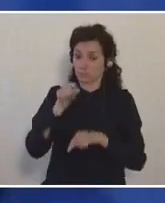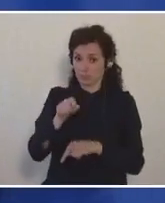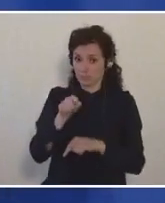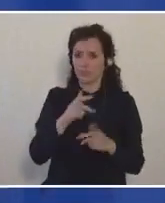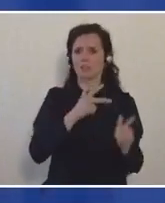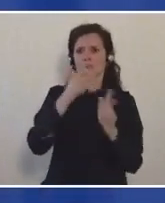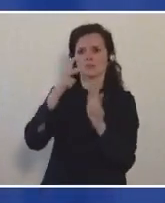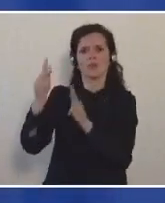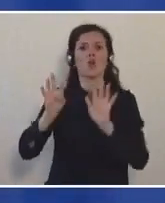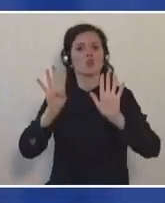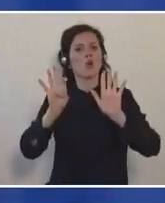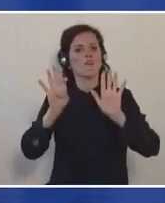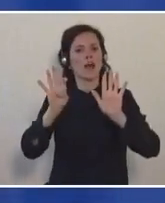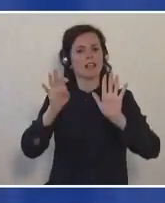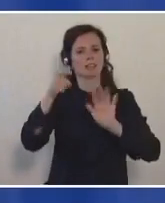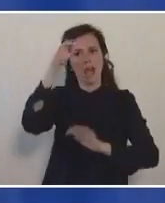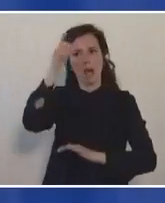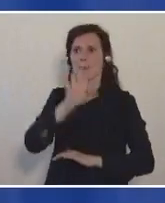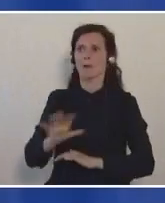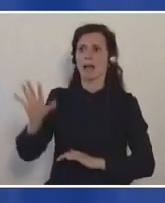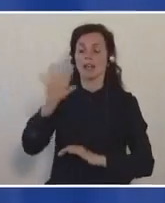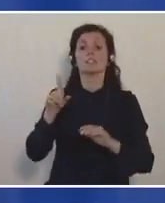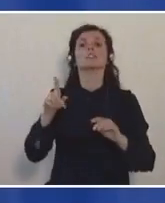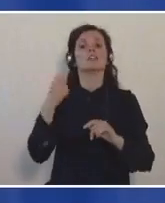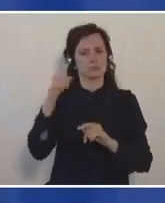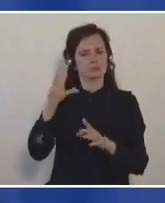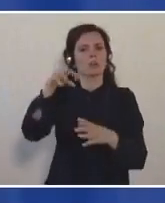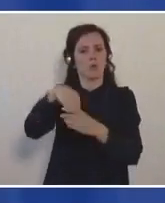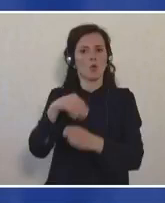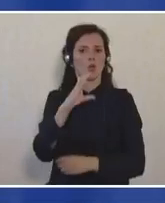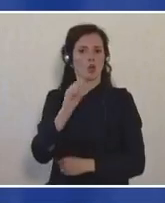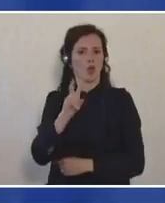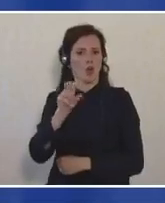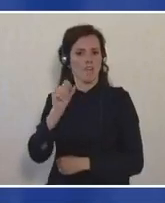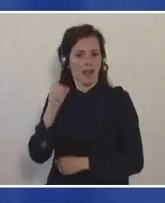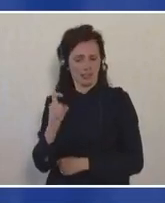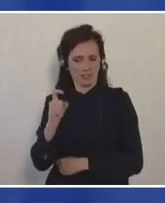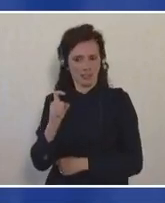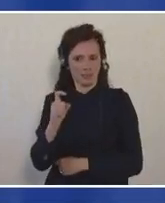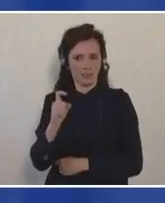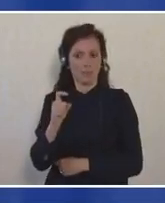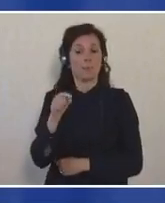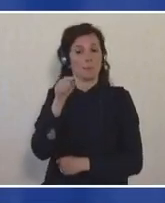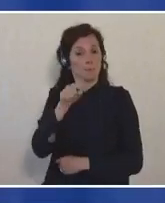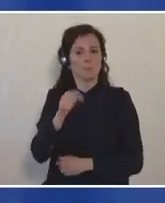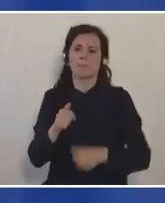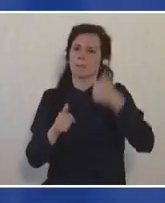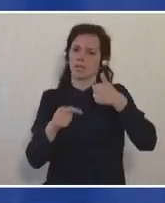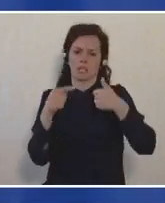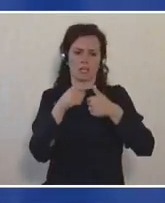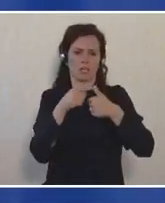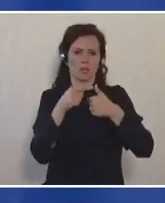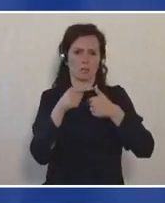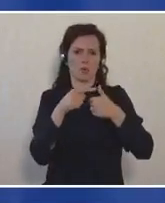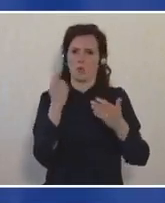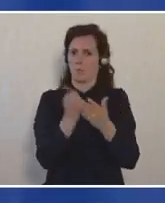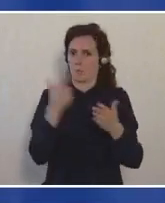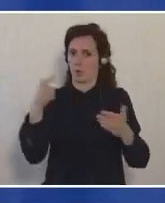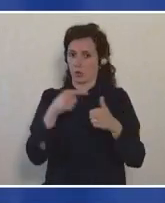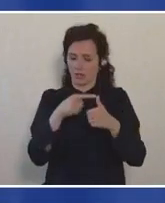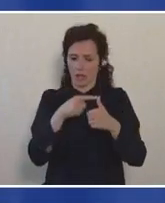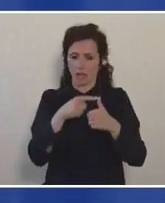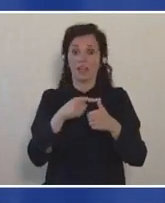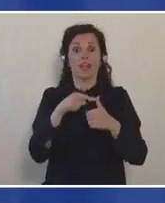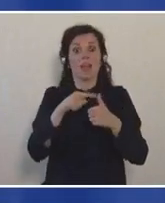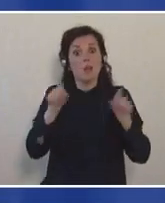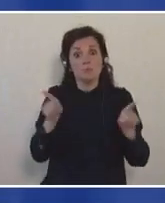one. And this is also, of course, in the Rome Declaration that bottlenecks should